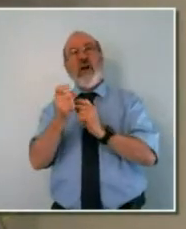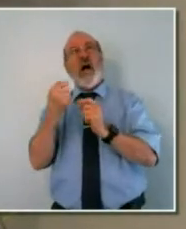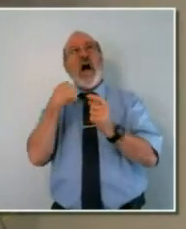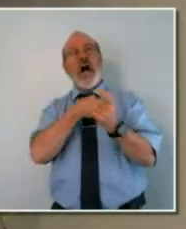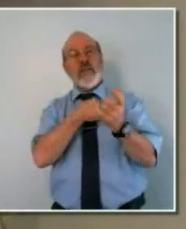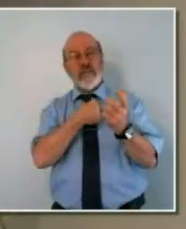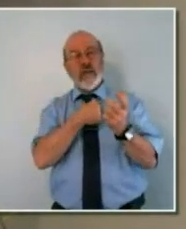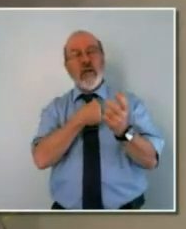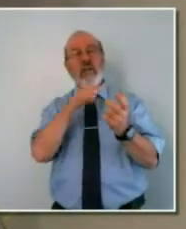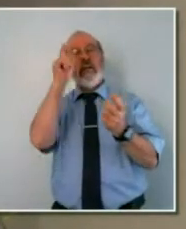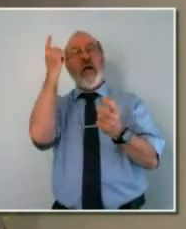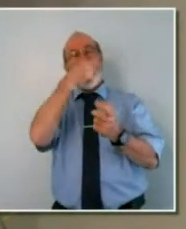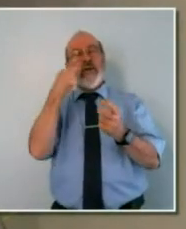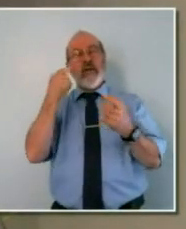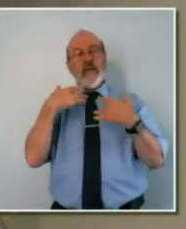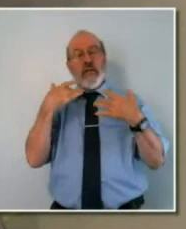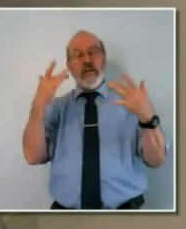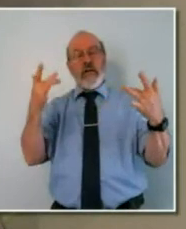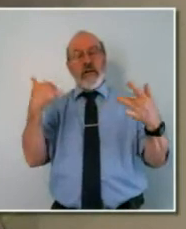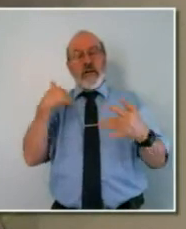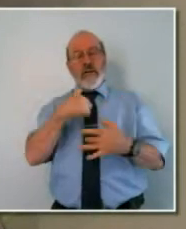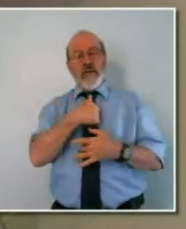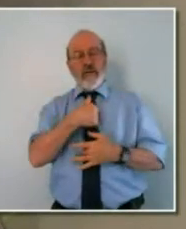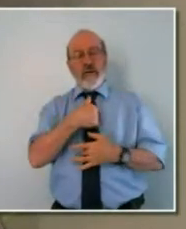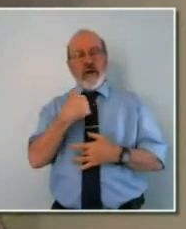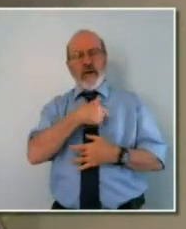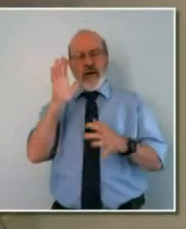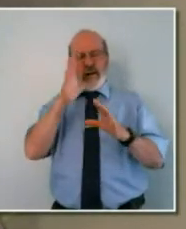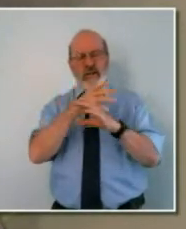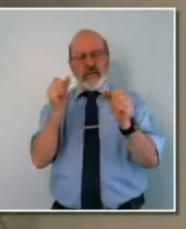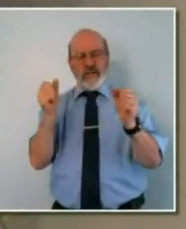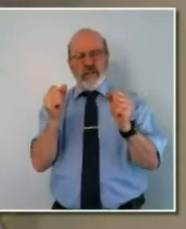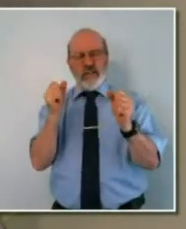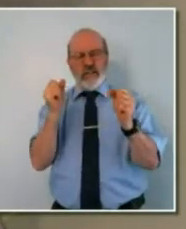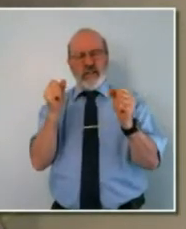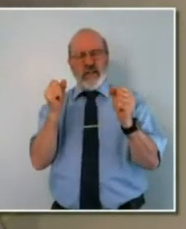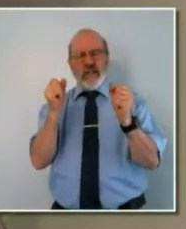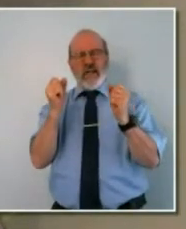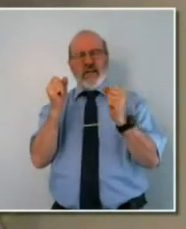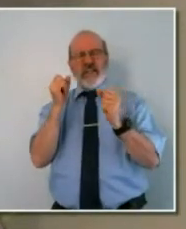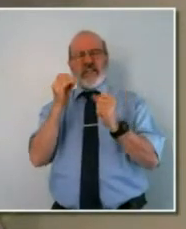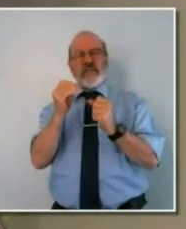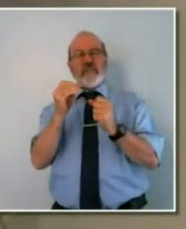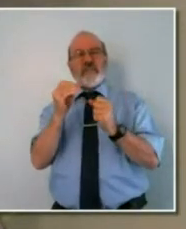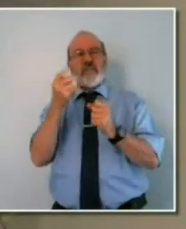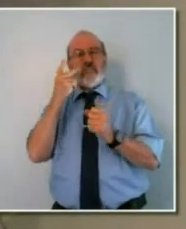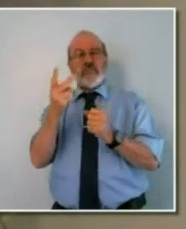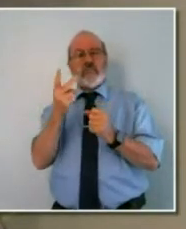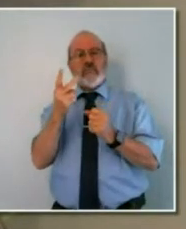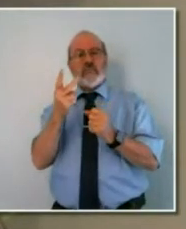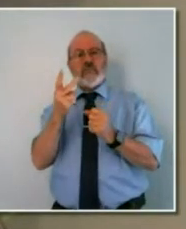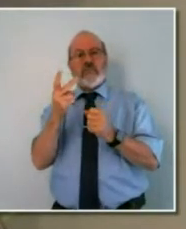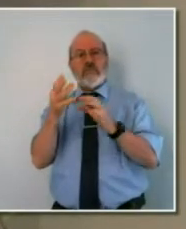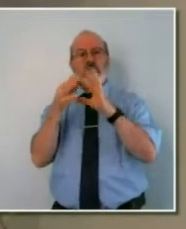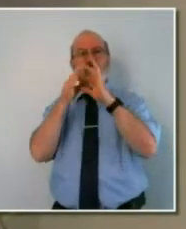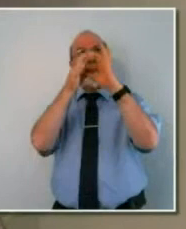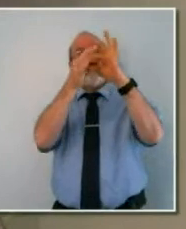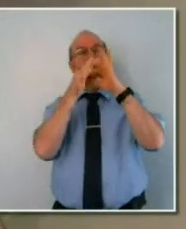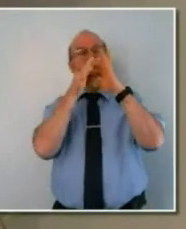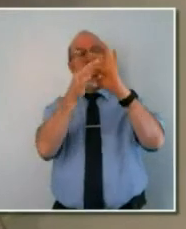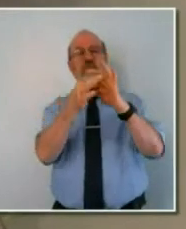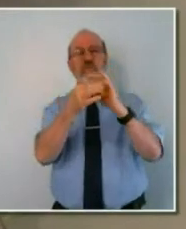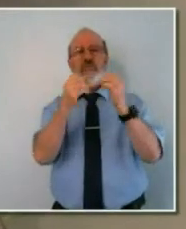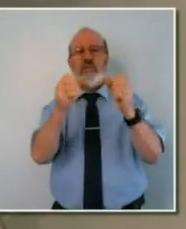thy face may shine upon us, and we shall be saved." And so we see this reciprocal relationship. And what I'm trying to teach